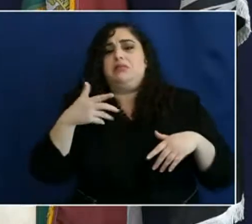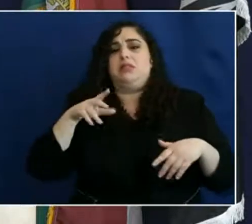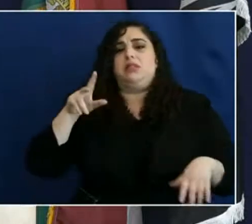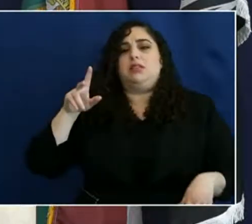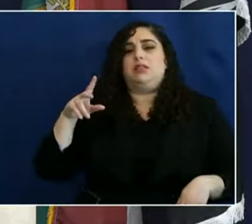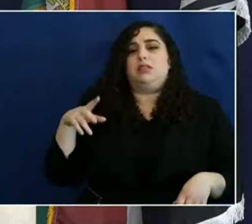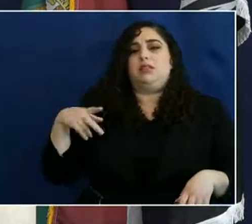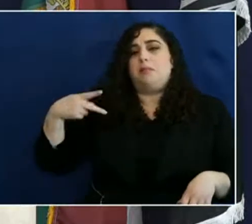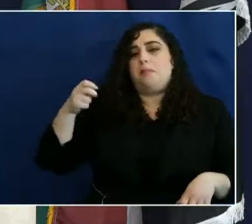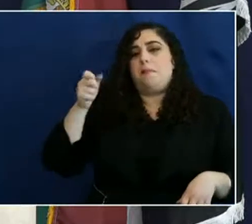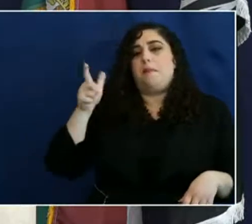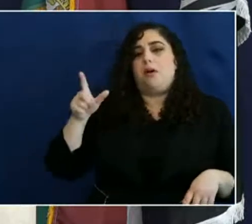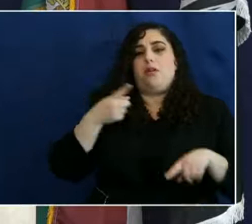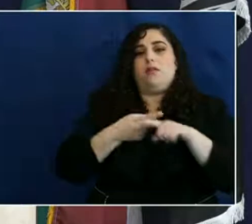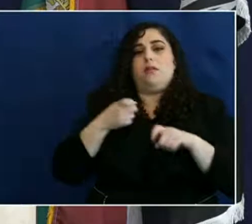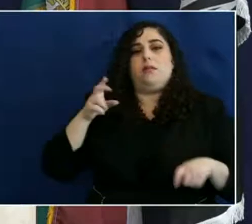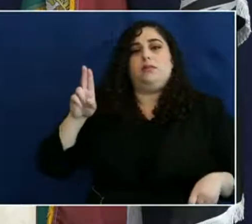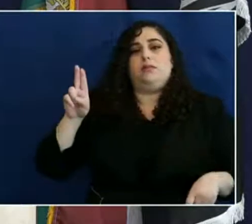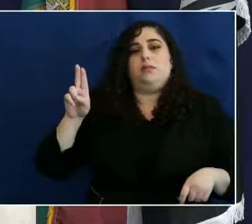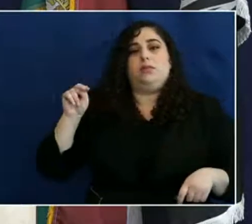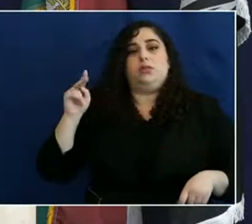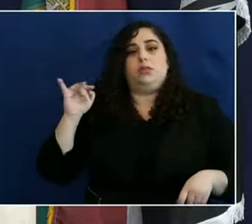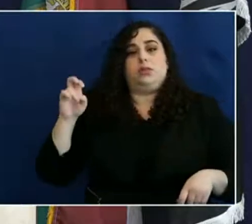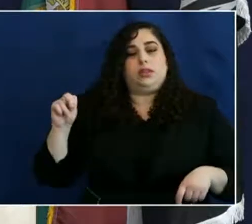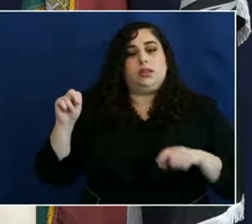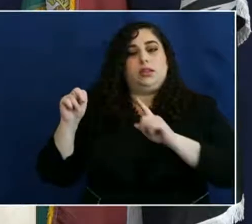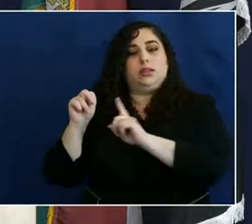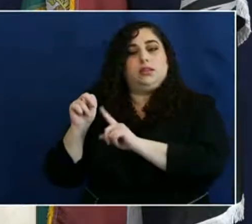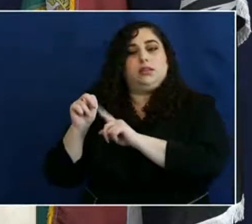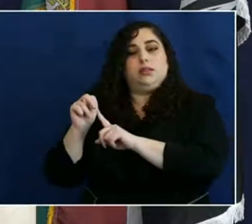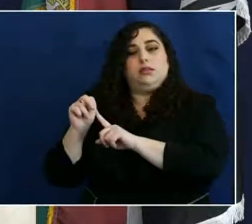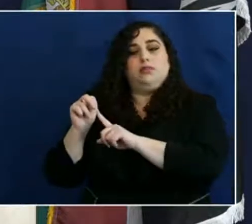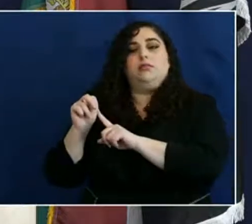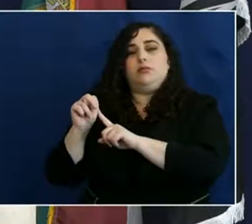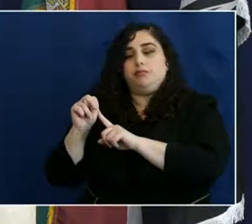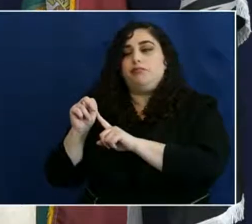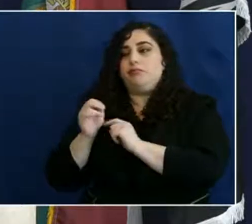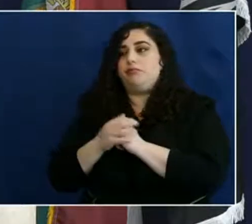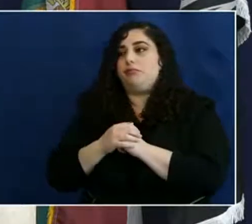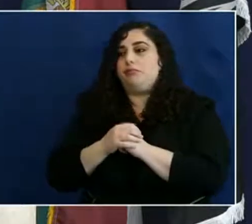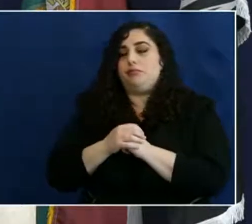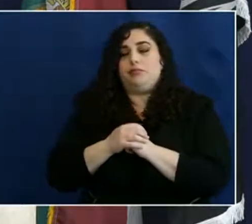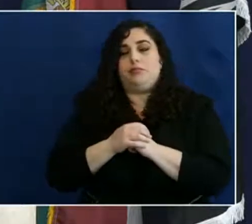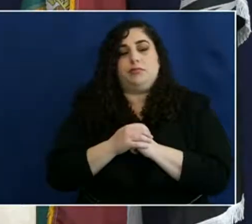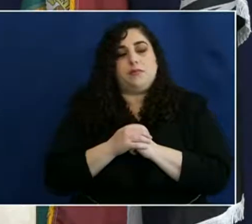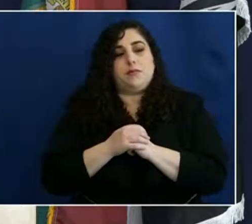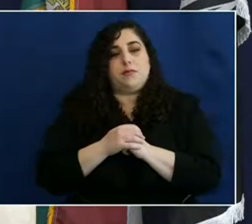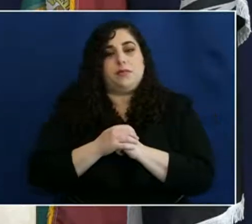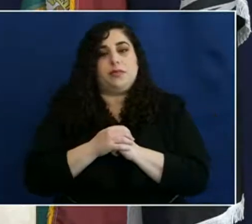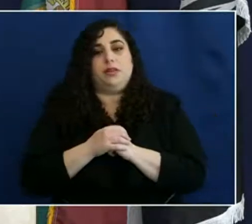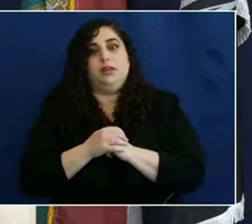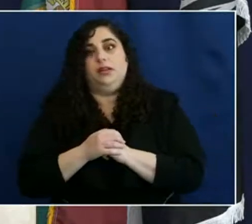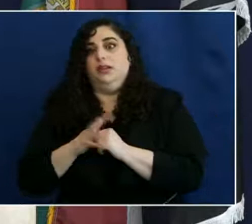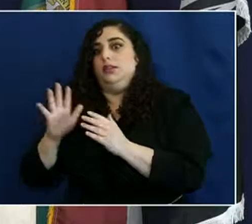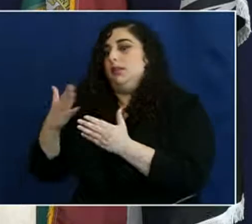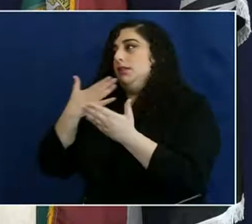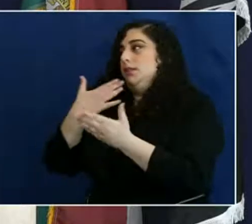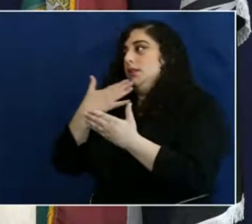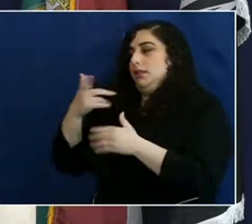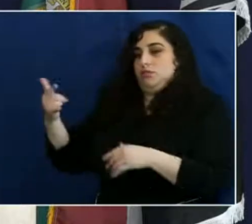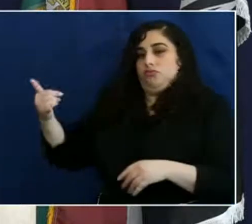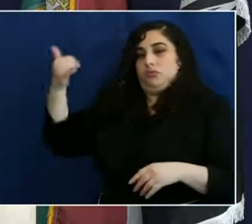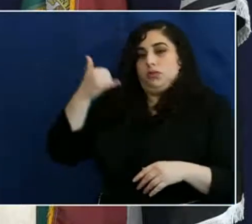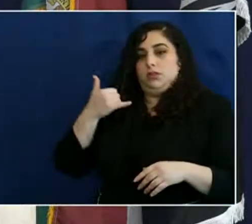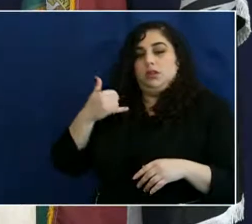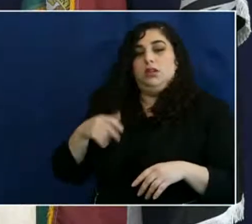Tribune. Hi, thanks for taking our calls today. I wanted to first wish Dr. Wooten congratulations